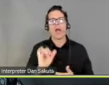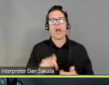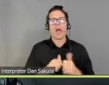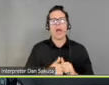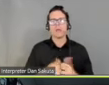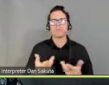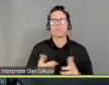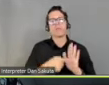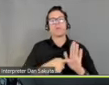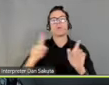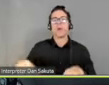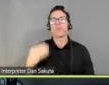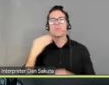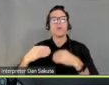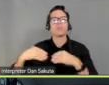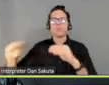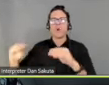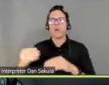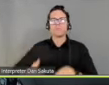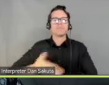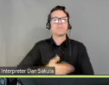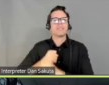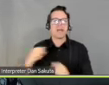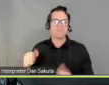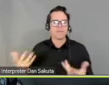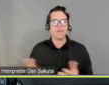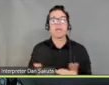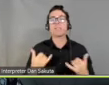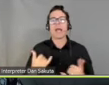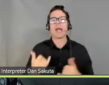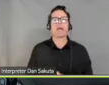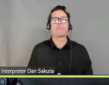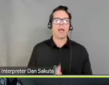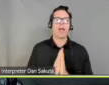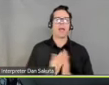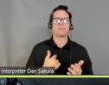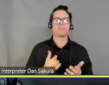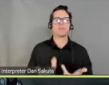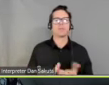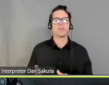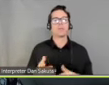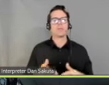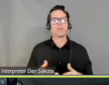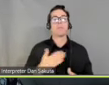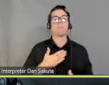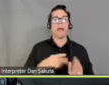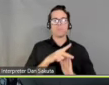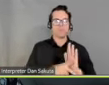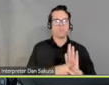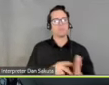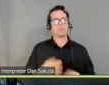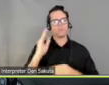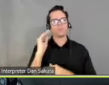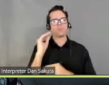store safely. So what I was asked to talk about today was how to take the principles that I've taught in my classes for years